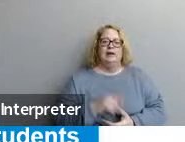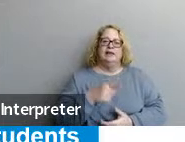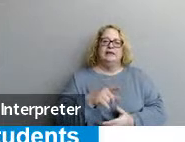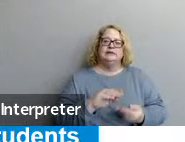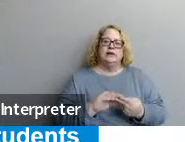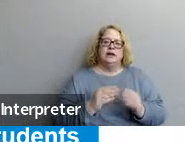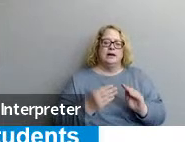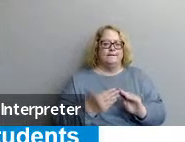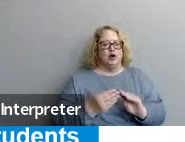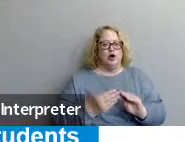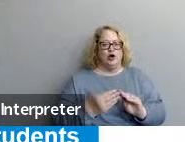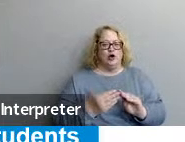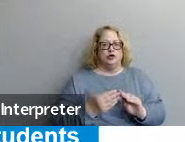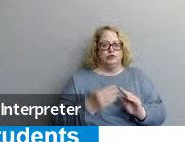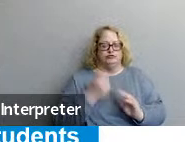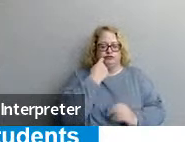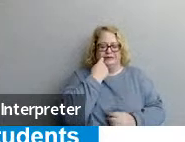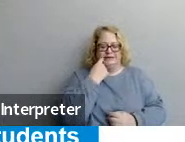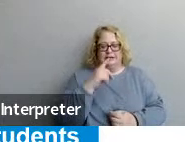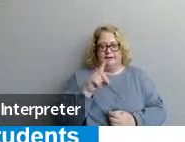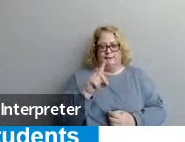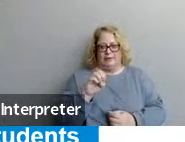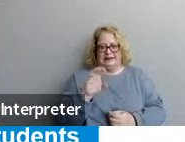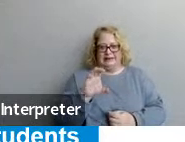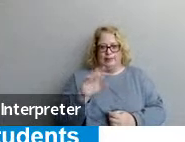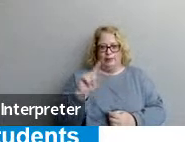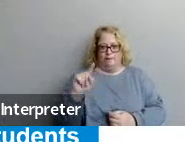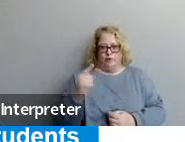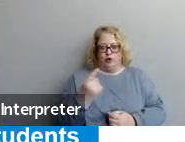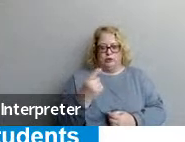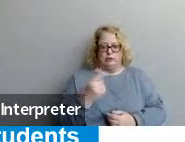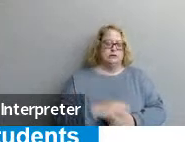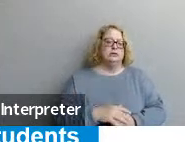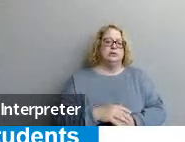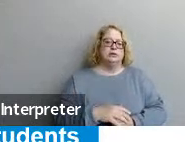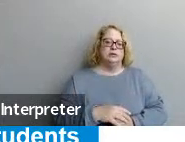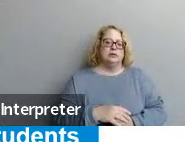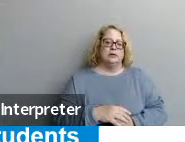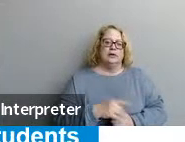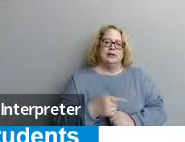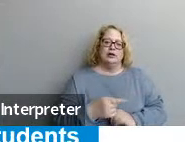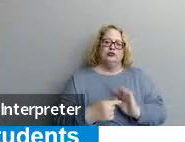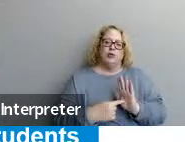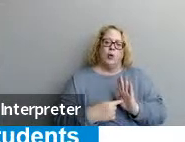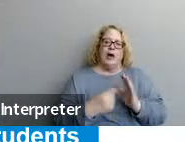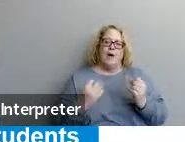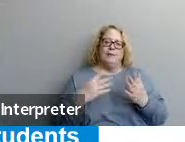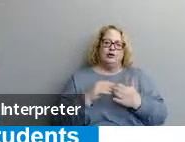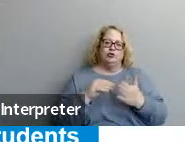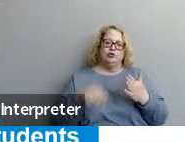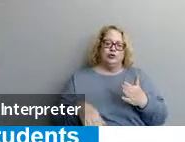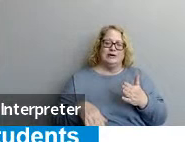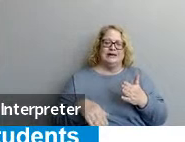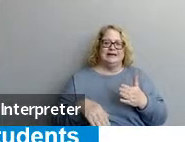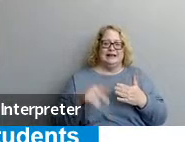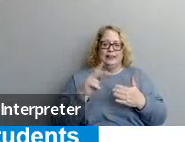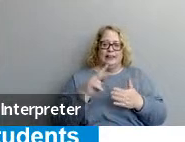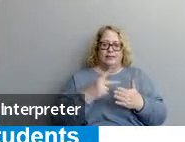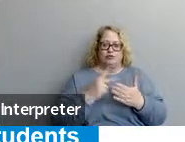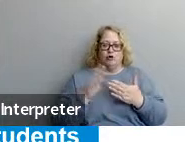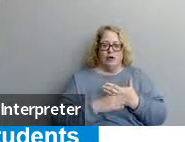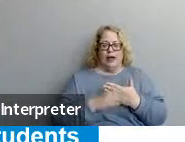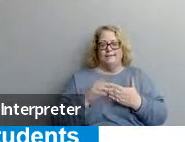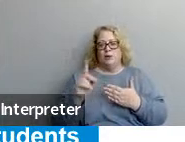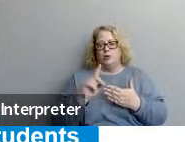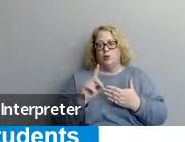These numbers are all of as of December 1, both our demographics and these numbers that show you how many students we have currently in the program